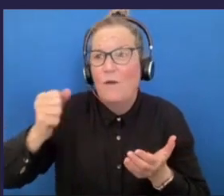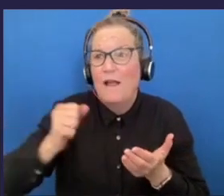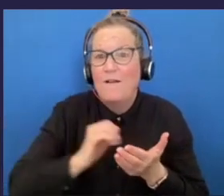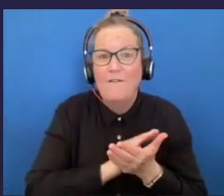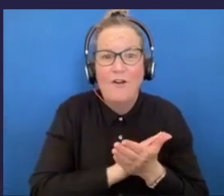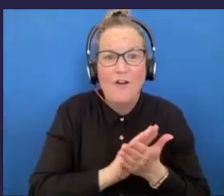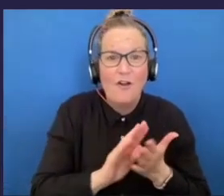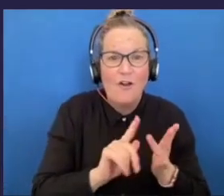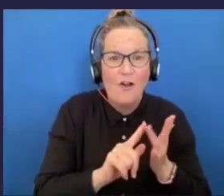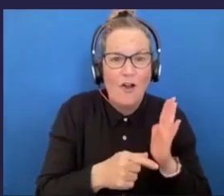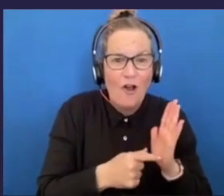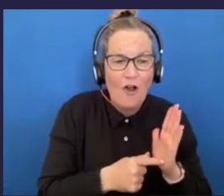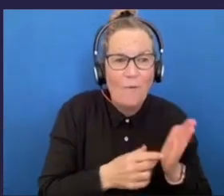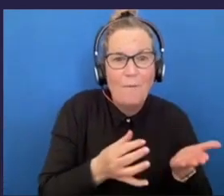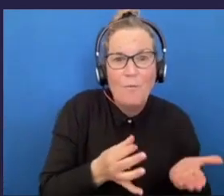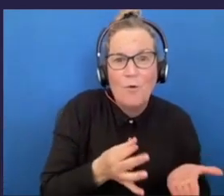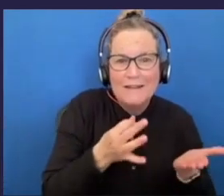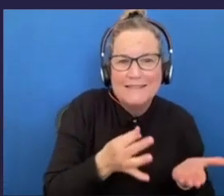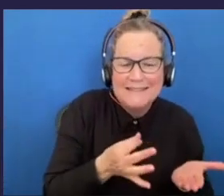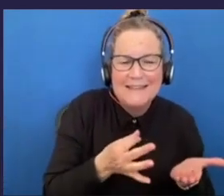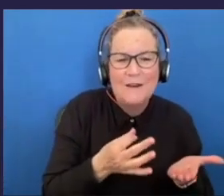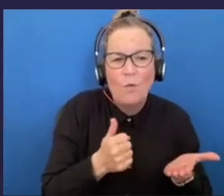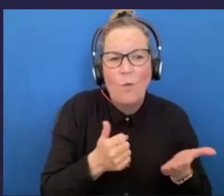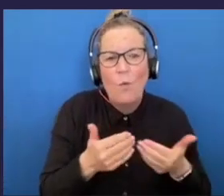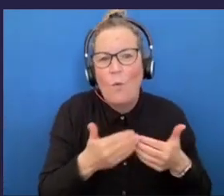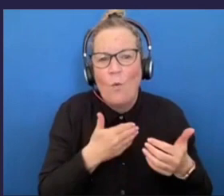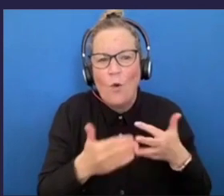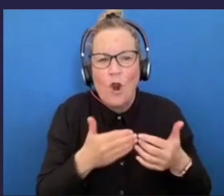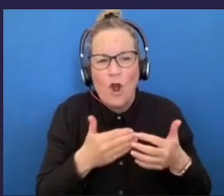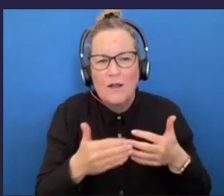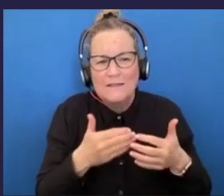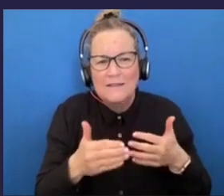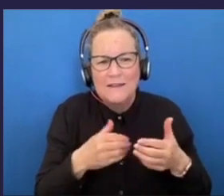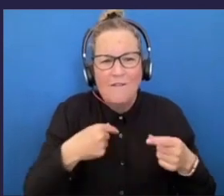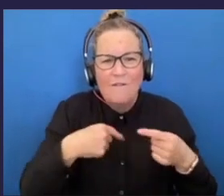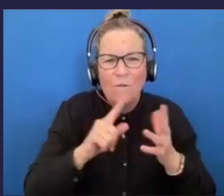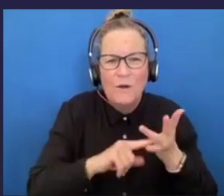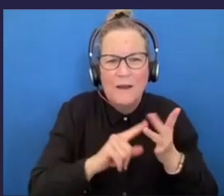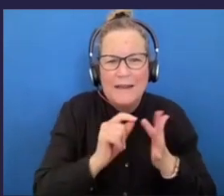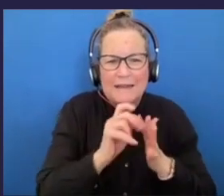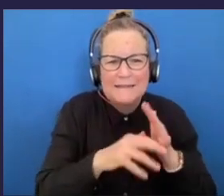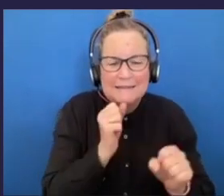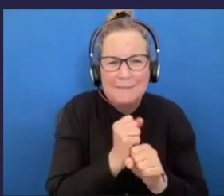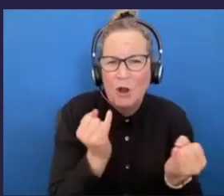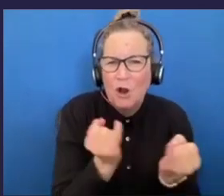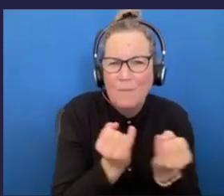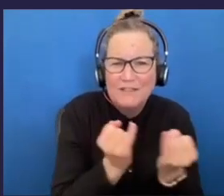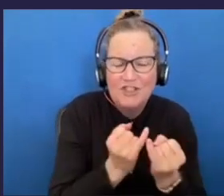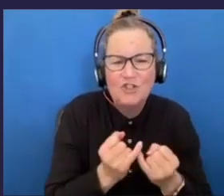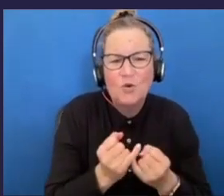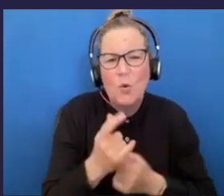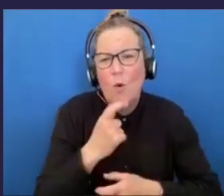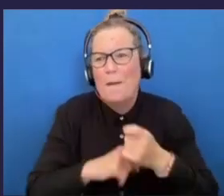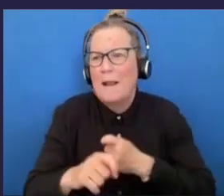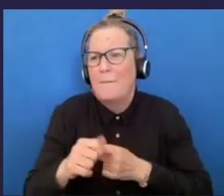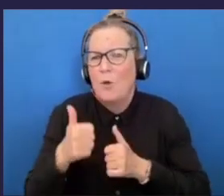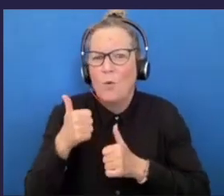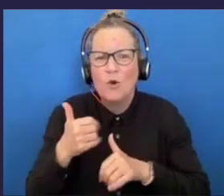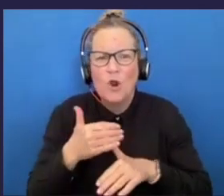and hosting and morning tea, or running the footy tipping competition, or becoming a really great